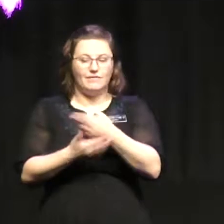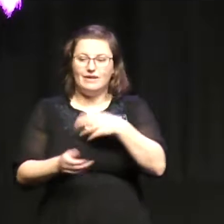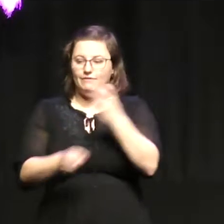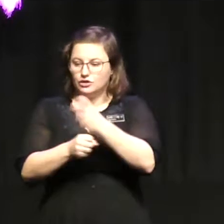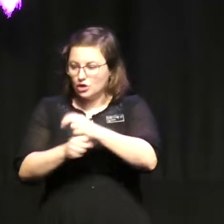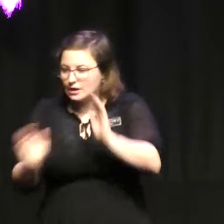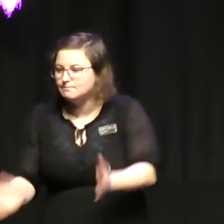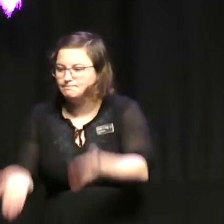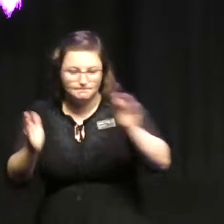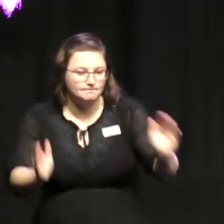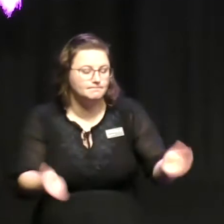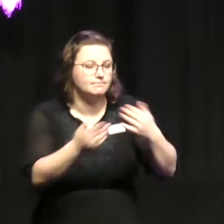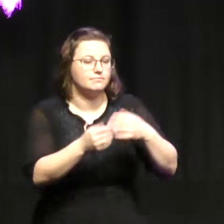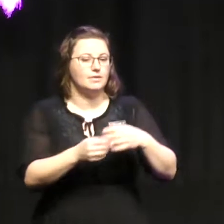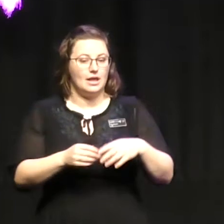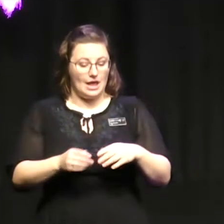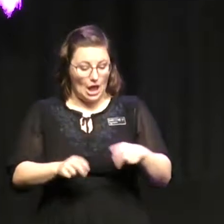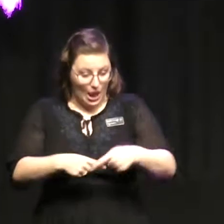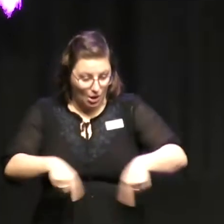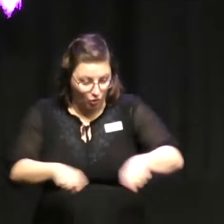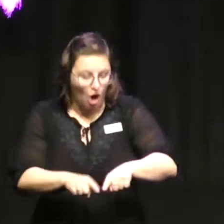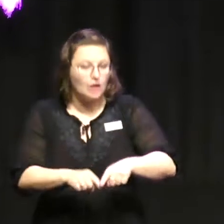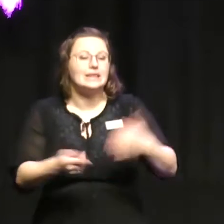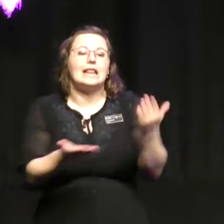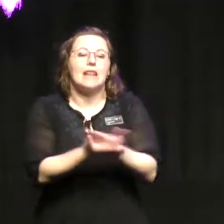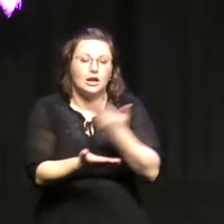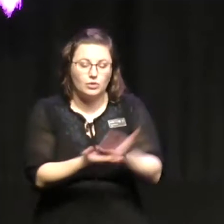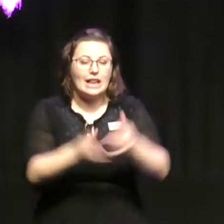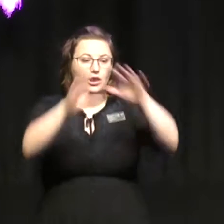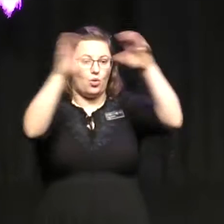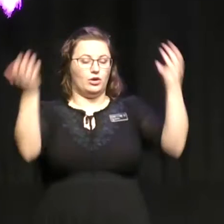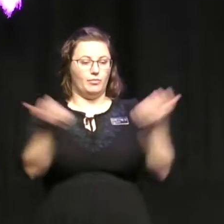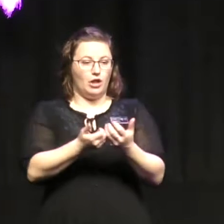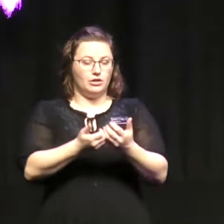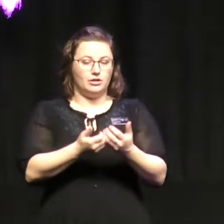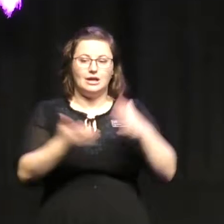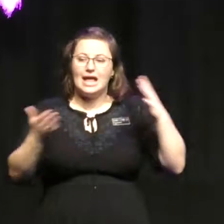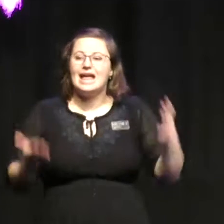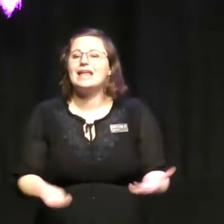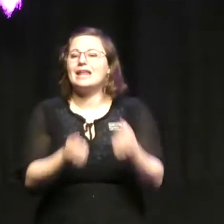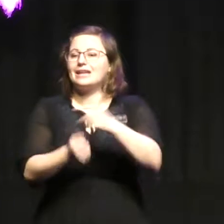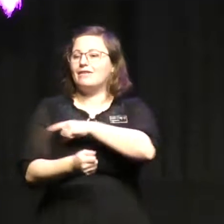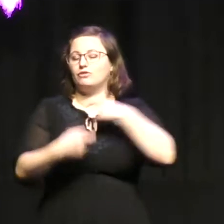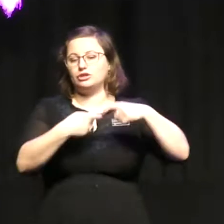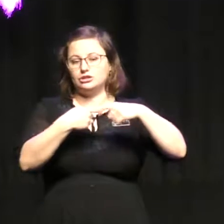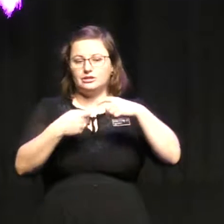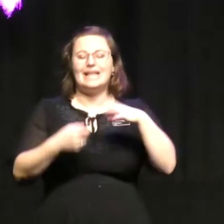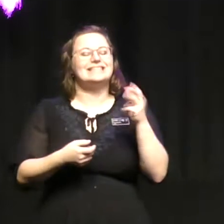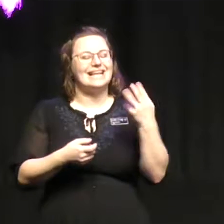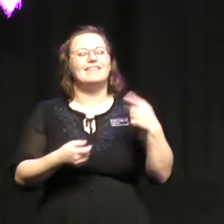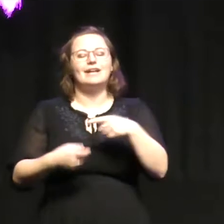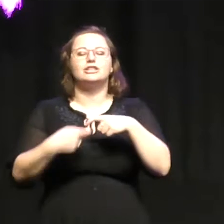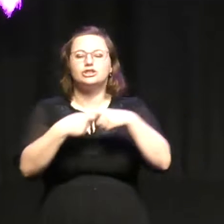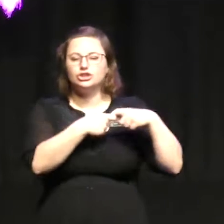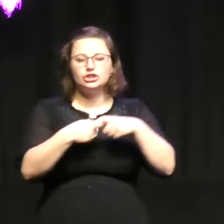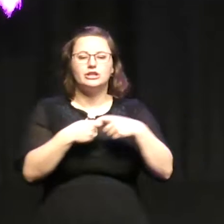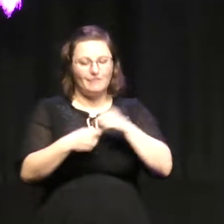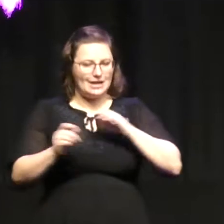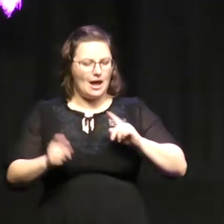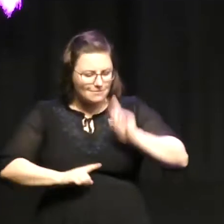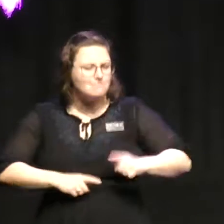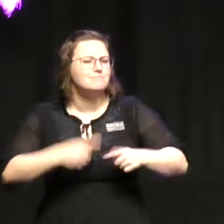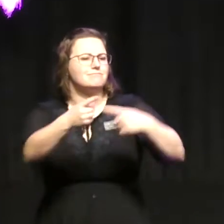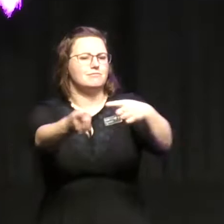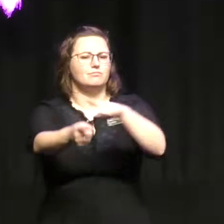locally, nationally, and globally. SEWA sisters have come thus far and have